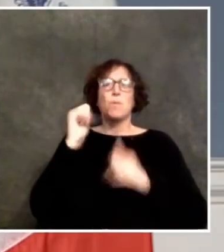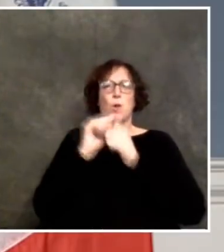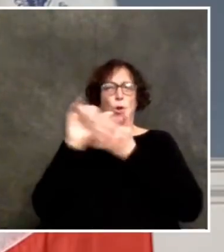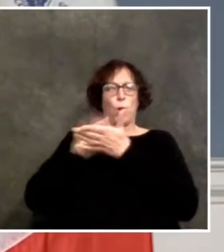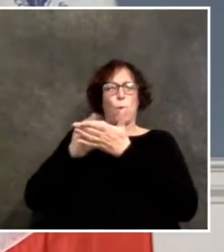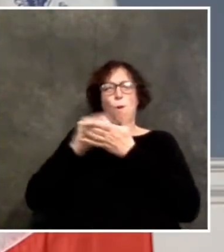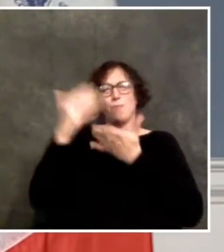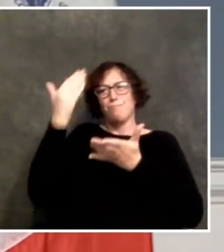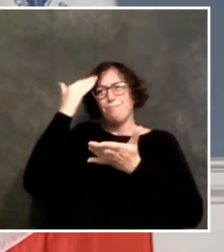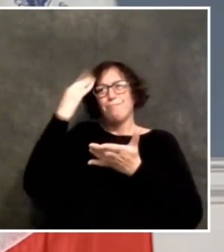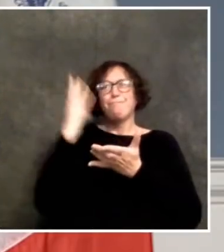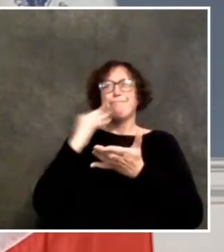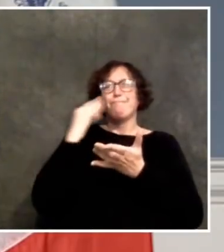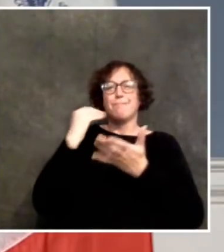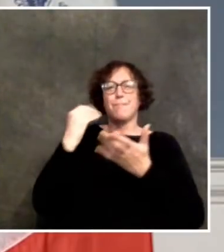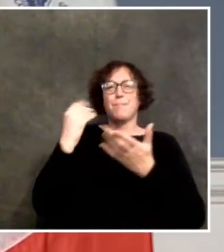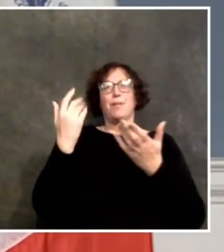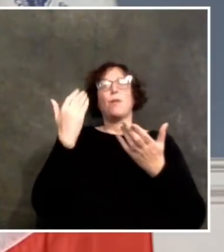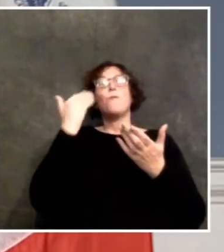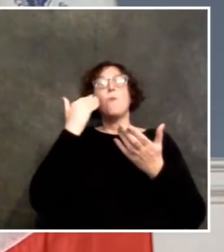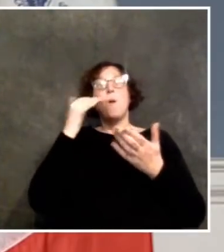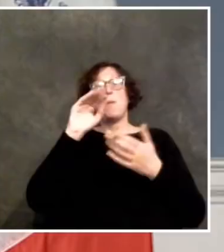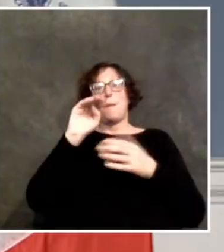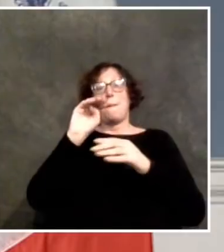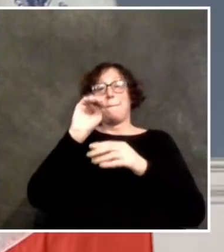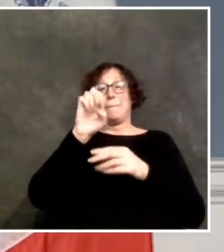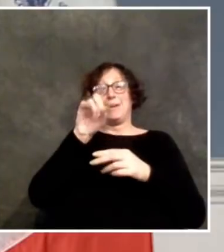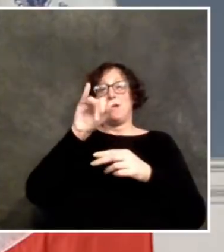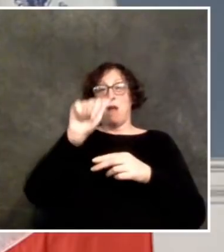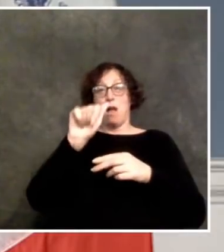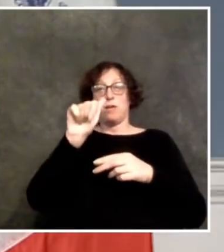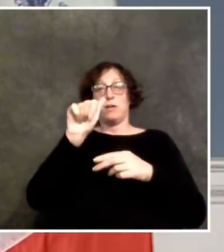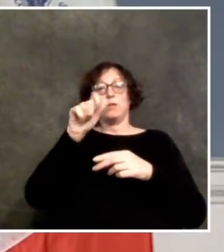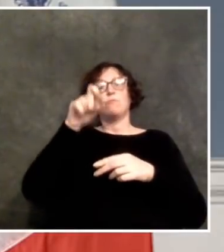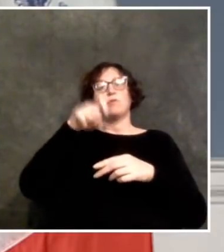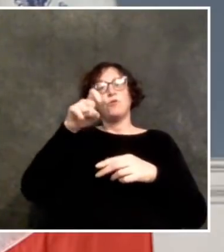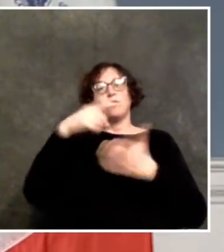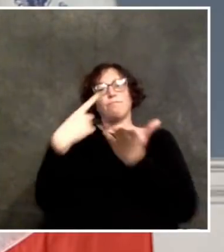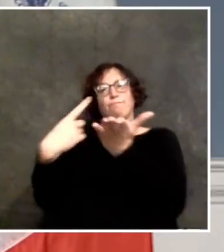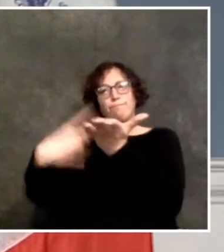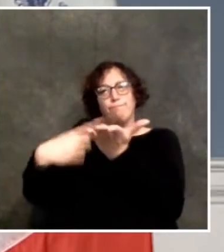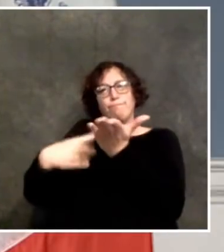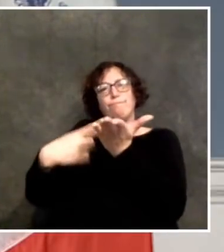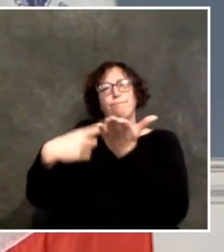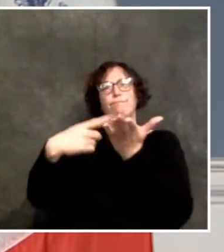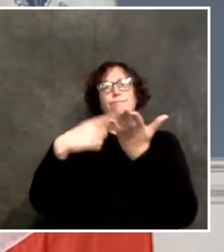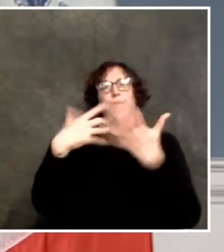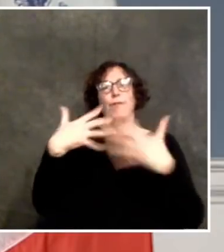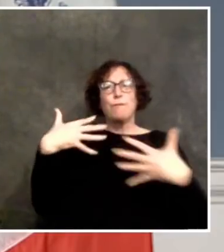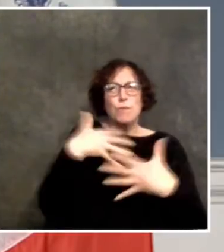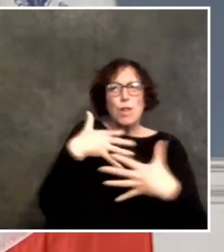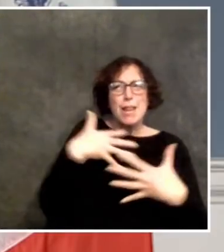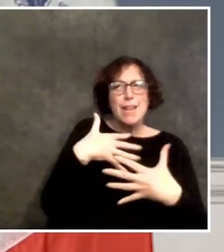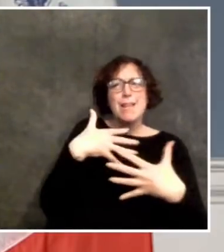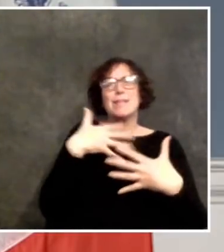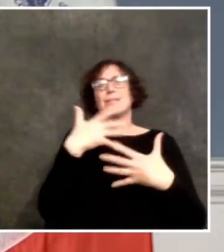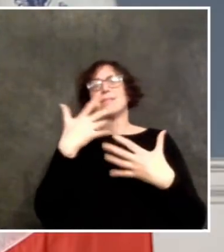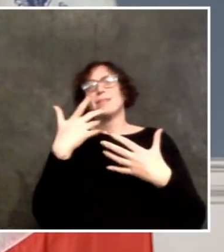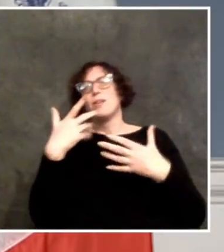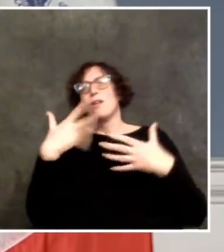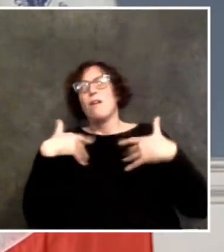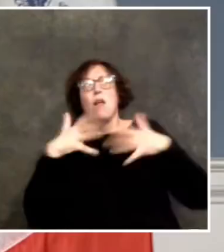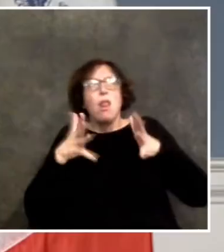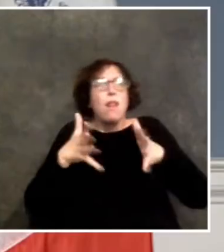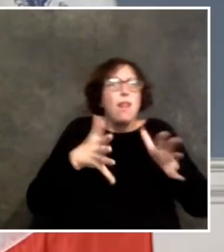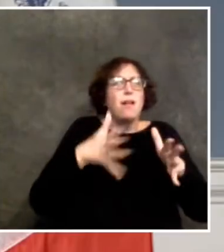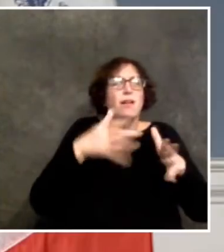or the fear, but then what I see in everyday people is much more the resilience and much more the sense that they're going to find a way to get through, and they have